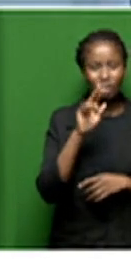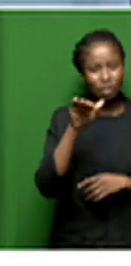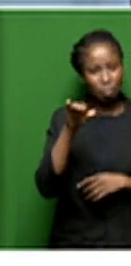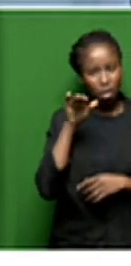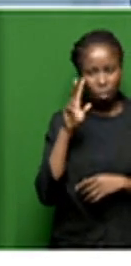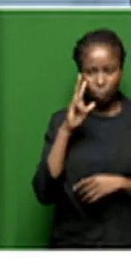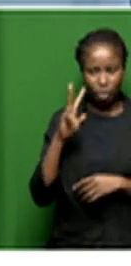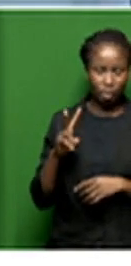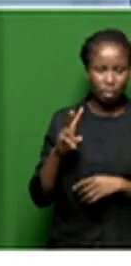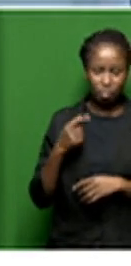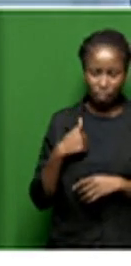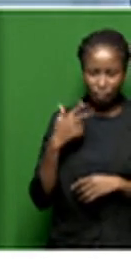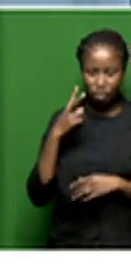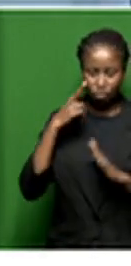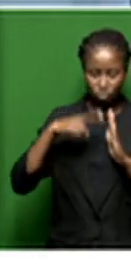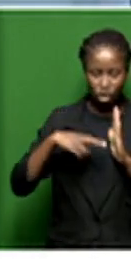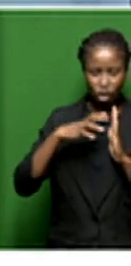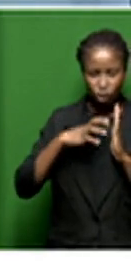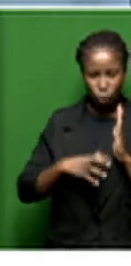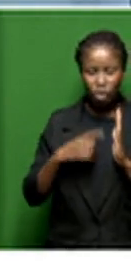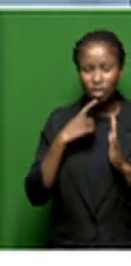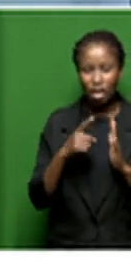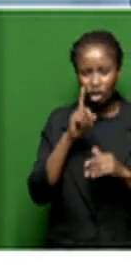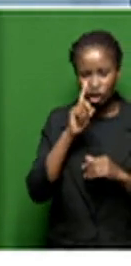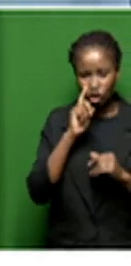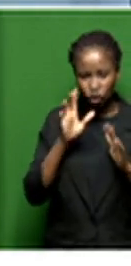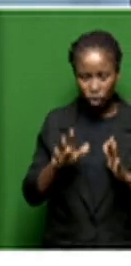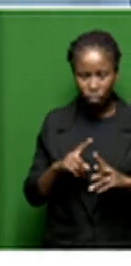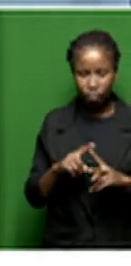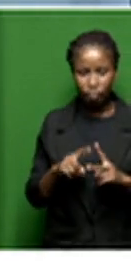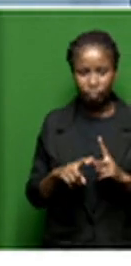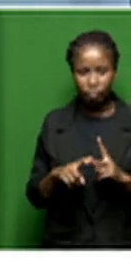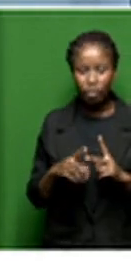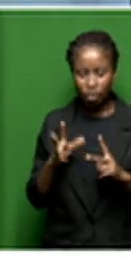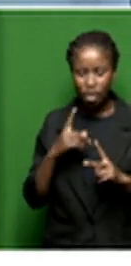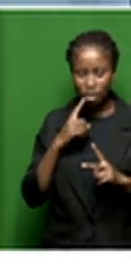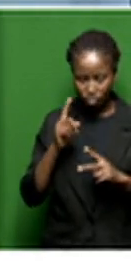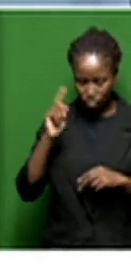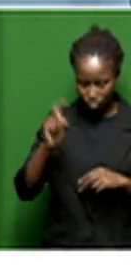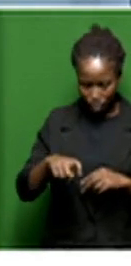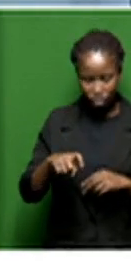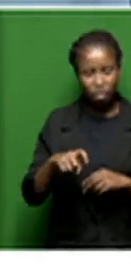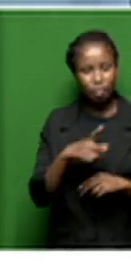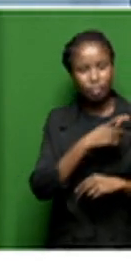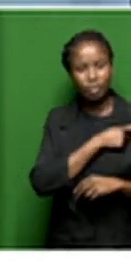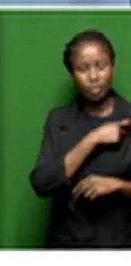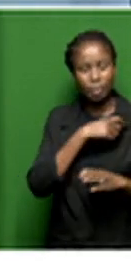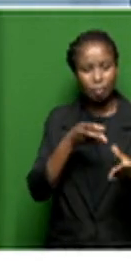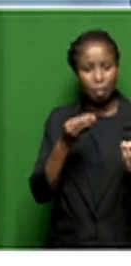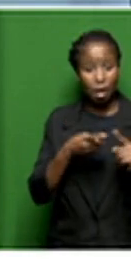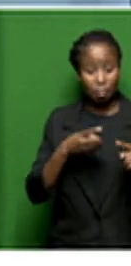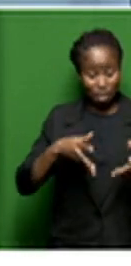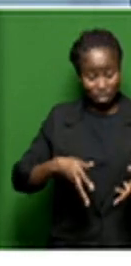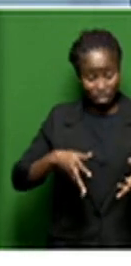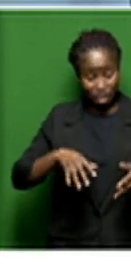was reading some stories where civil servants, teachers, I think they've made it mandatory that they do get vaccinated. Here in